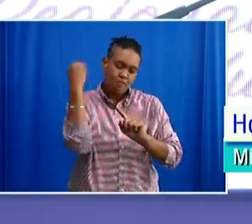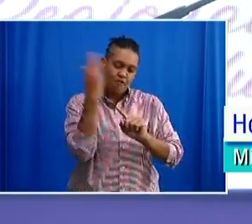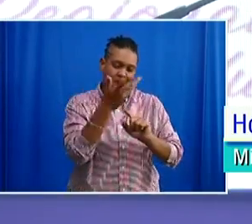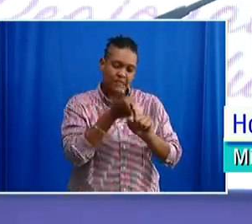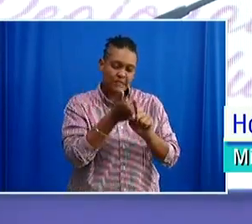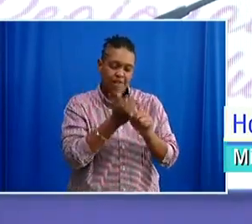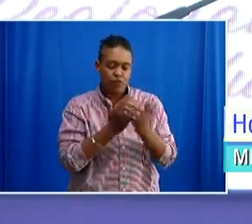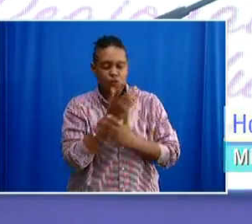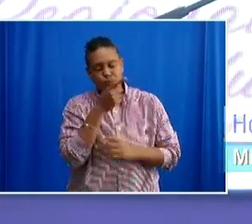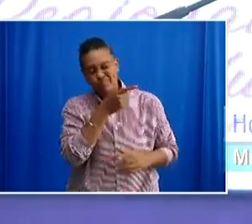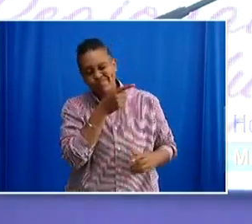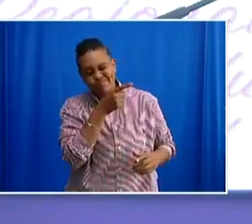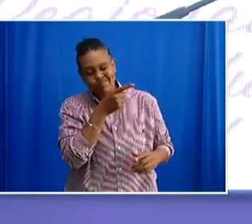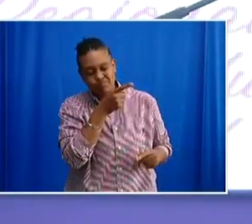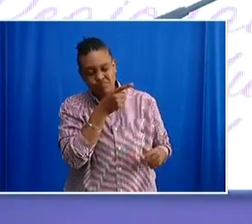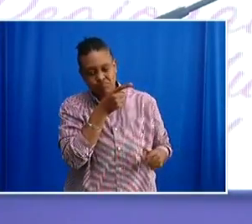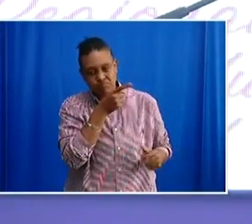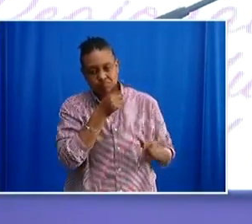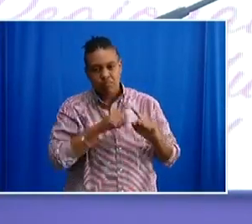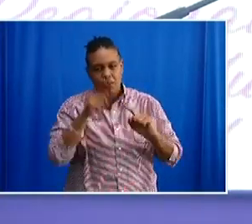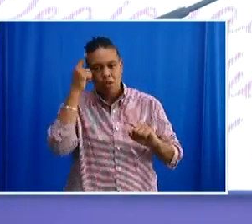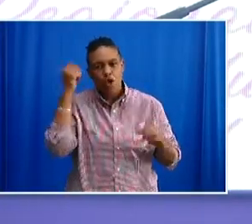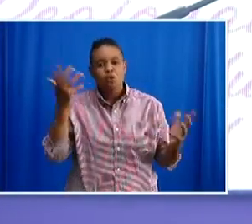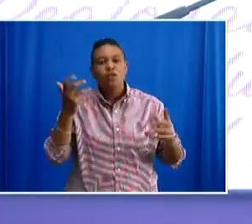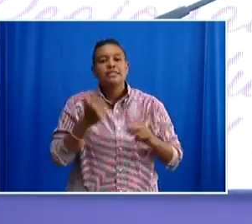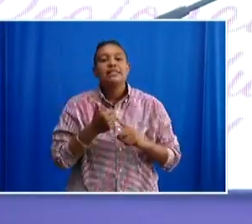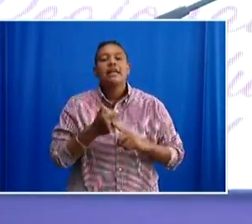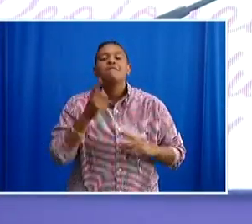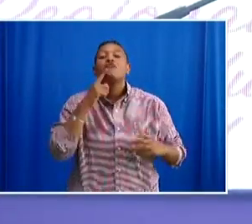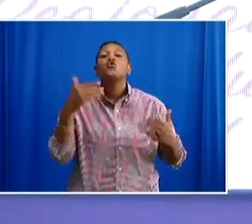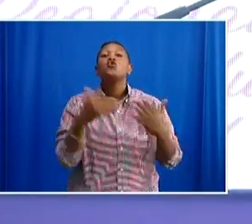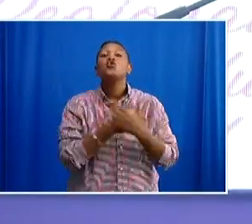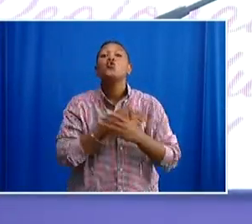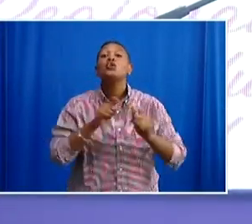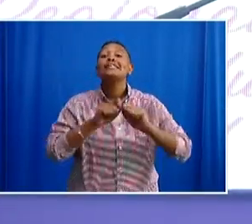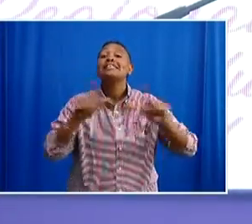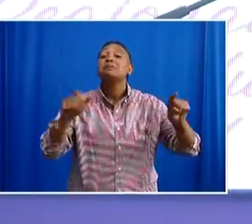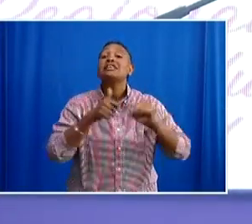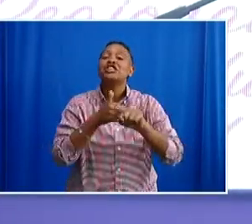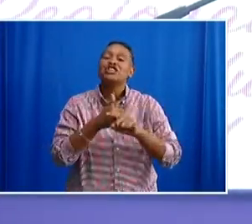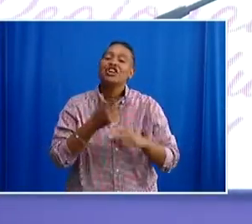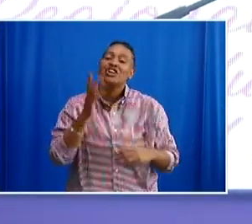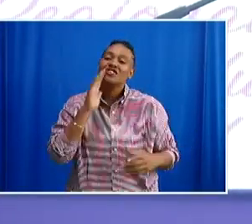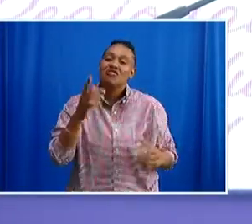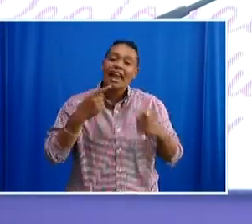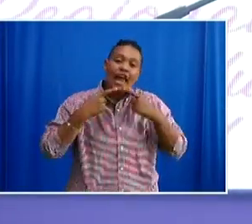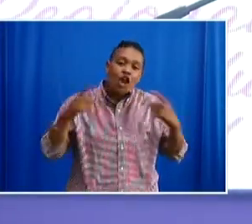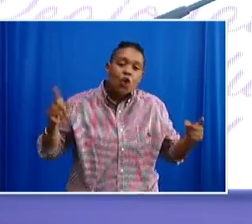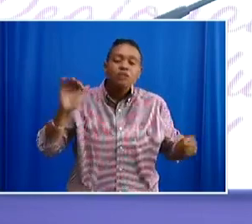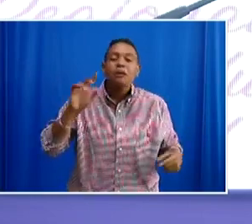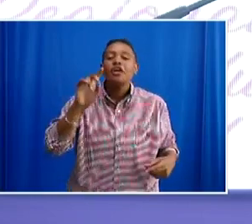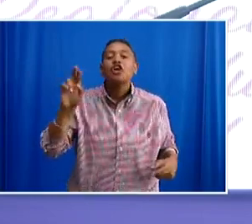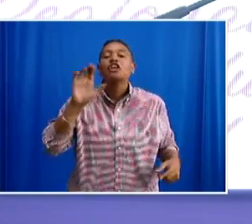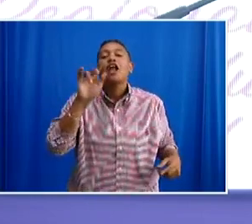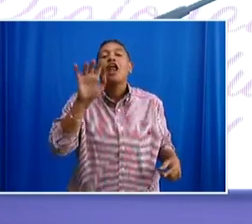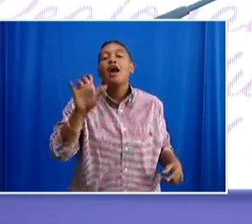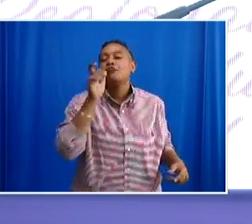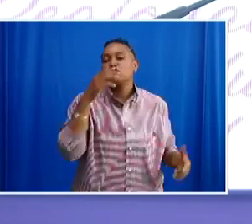provided, but because of the new dispensation that has been announced by Dr.